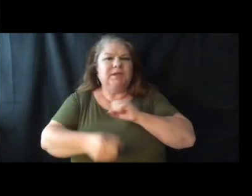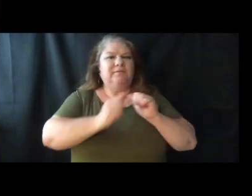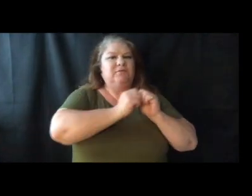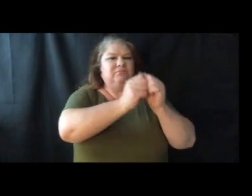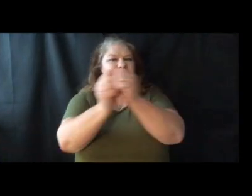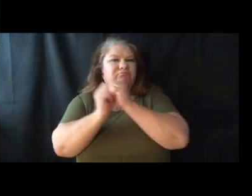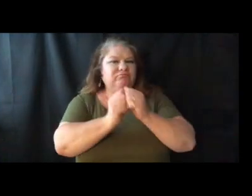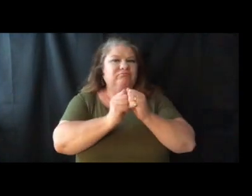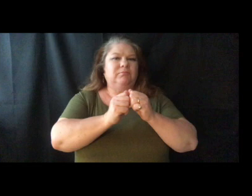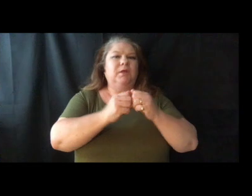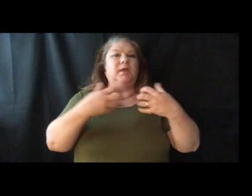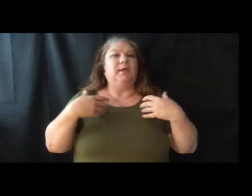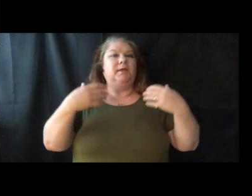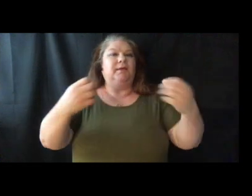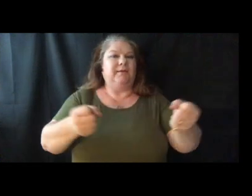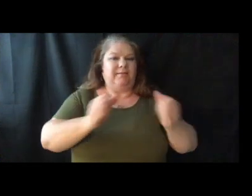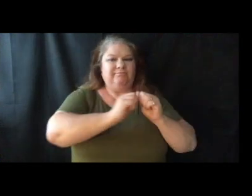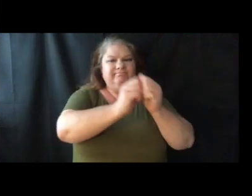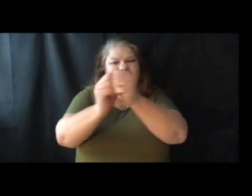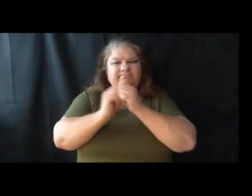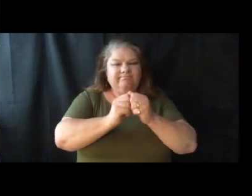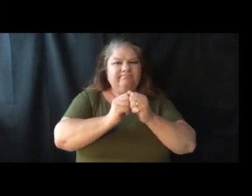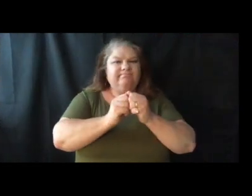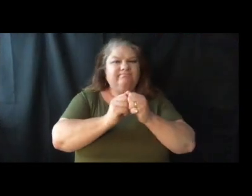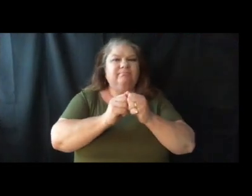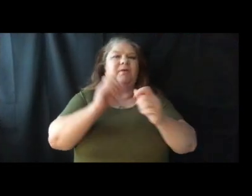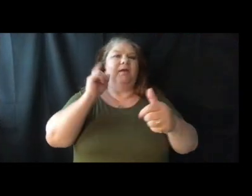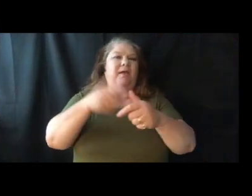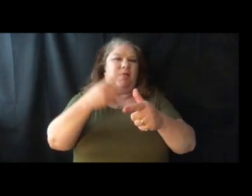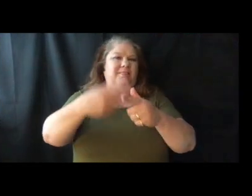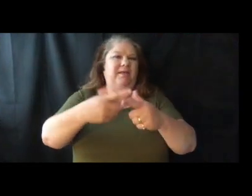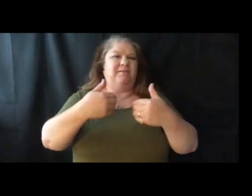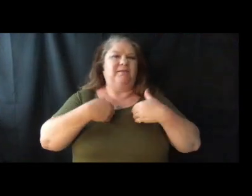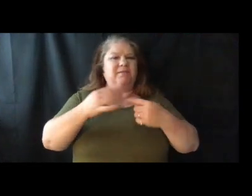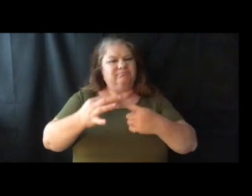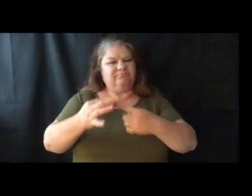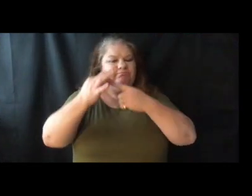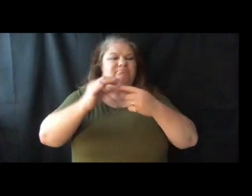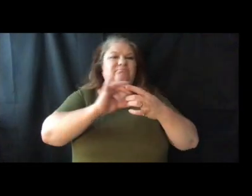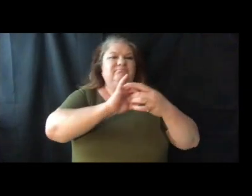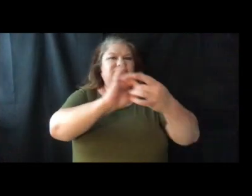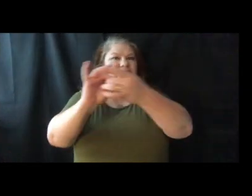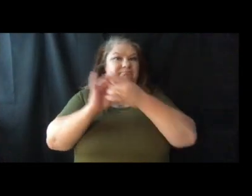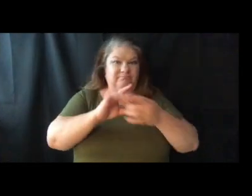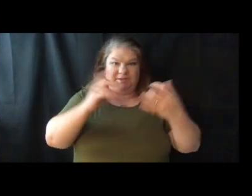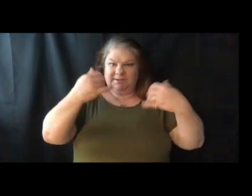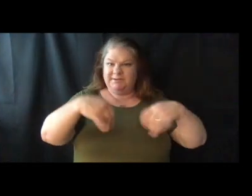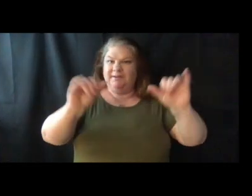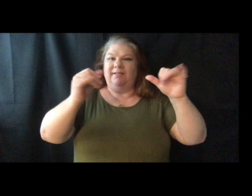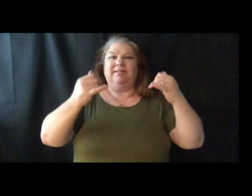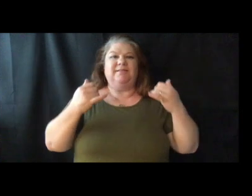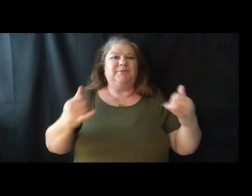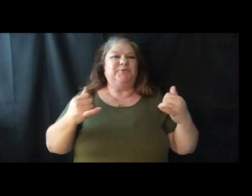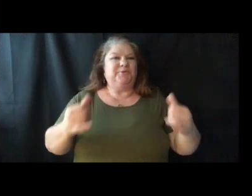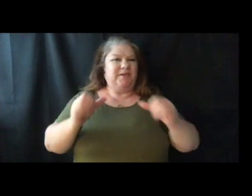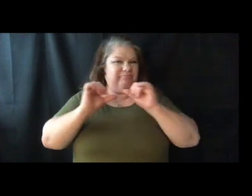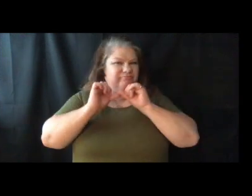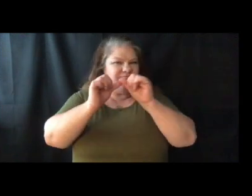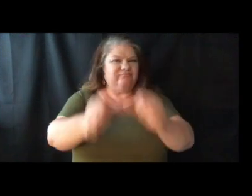we healed together. And as a result, we formed a very special bond that we still feel